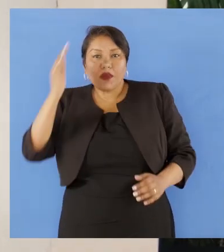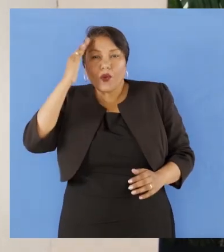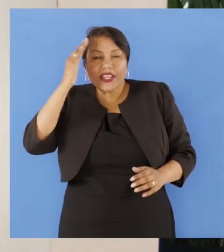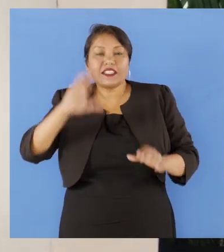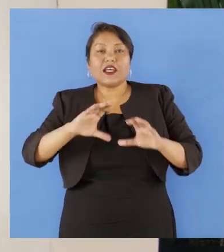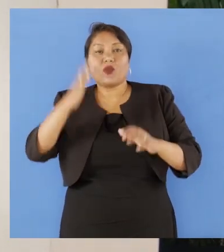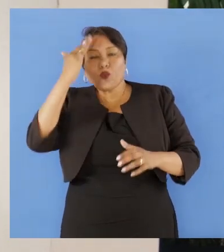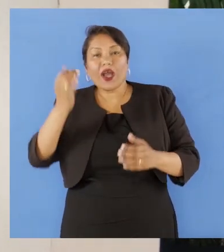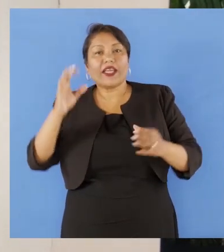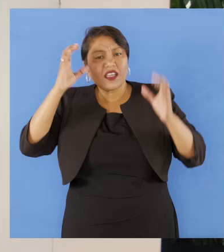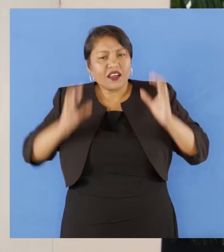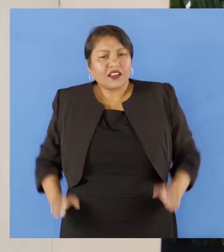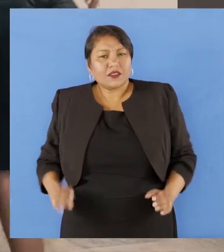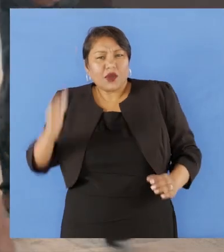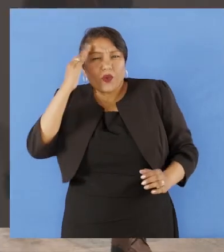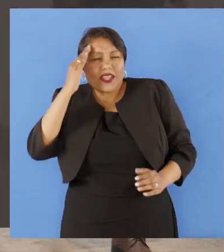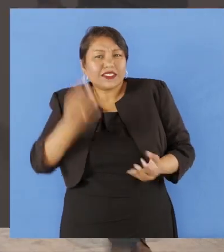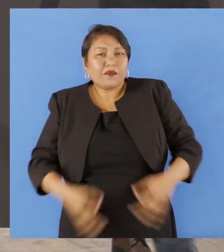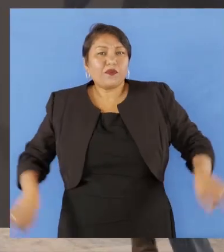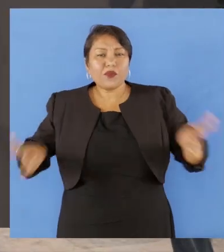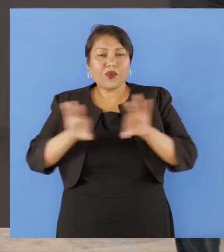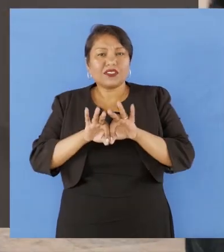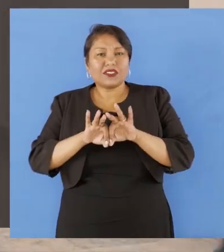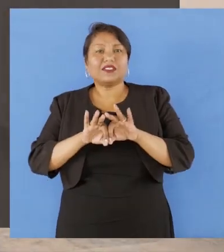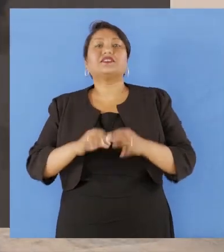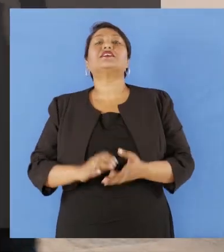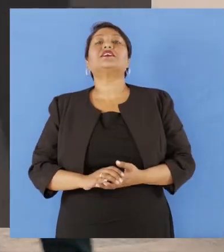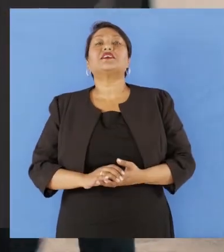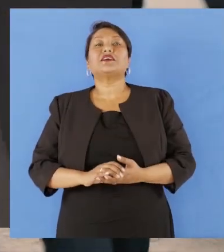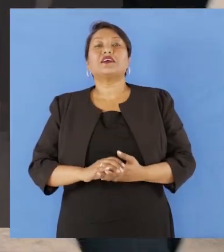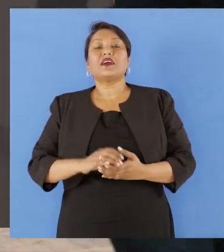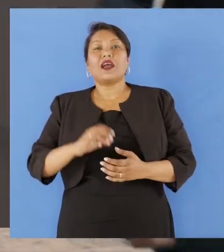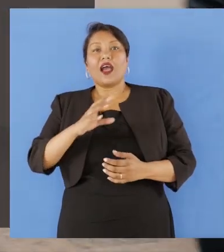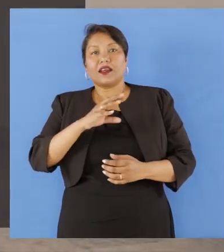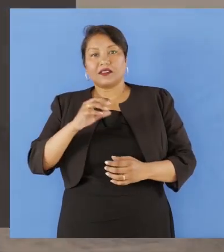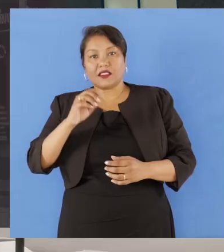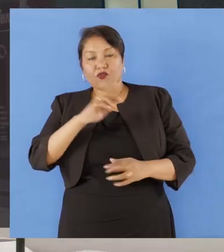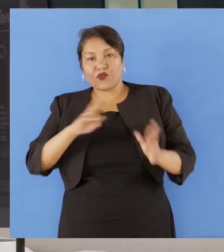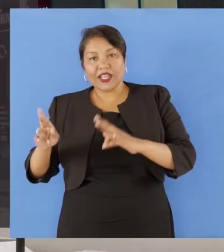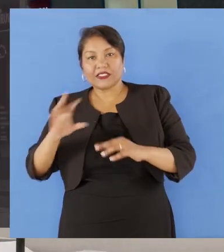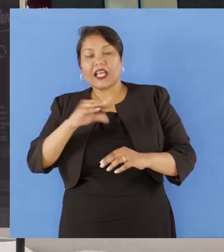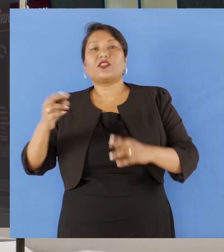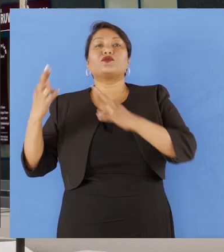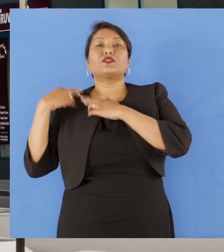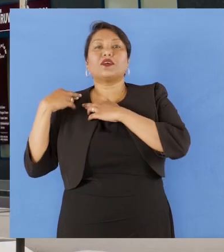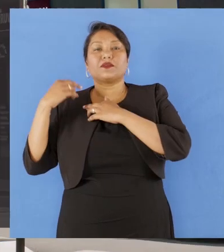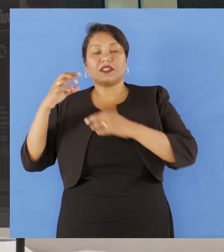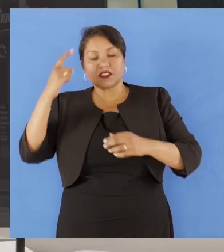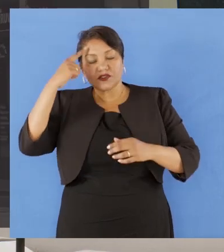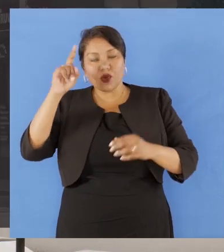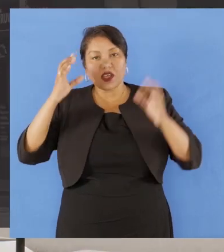how the practice of general consumer awareness is closely related to consumer awareness in telecommunication, the rights